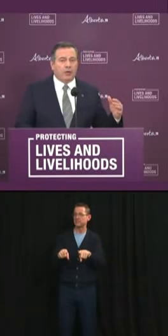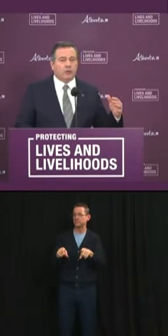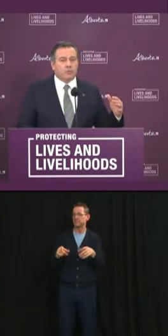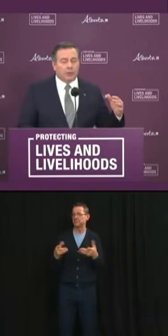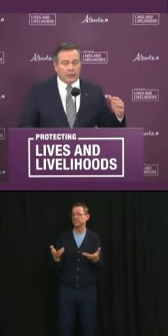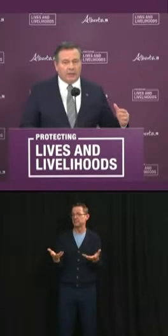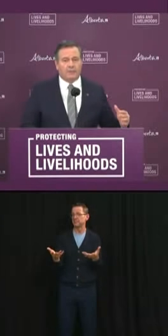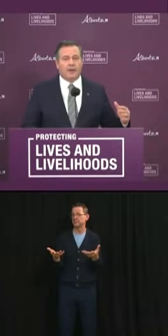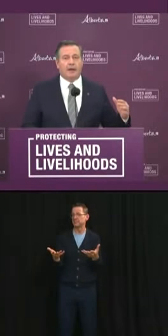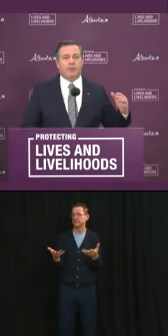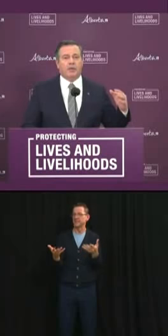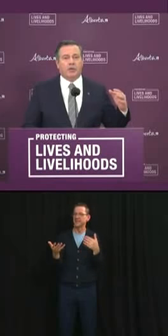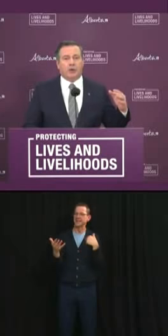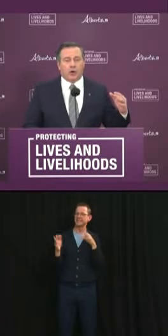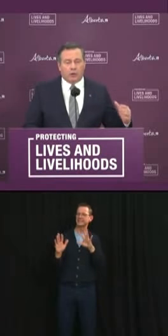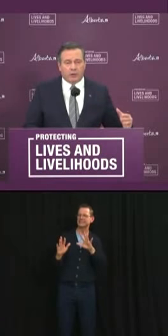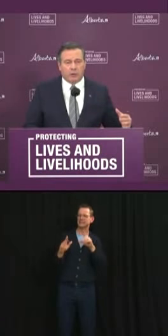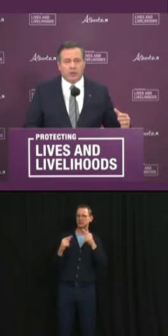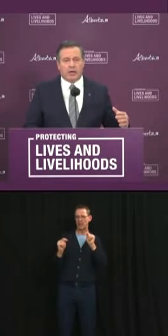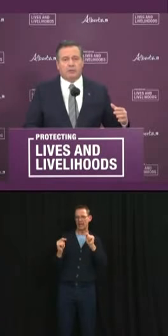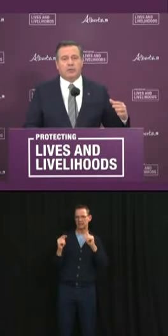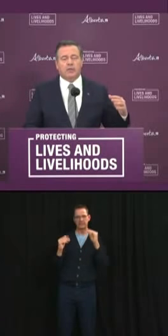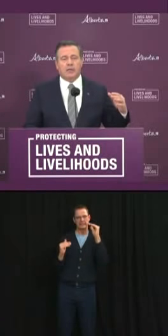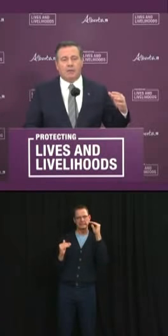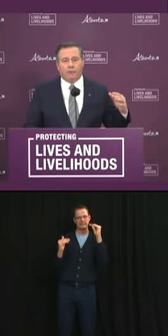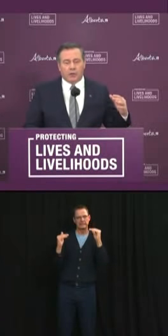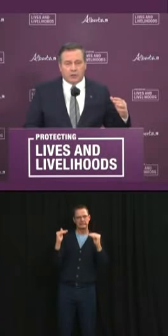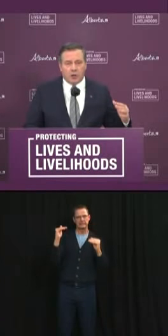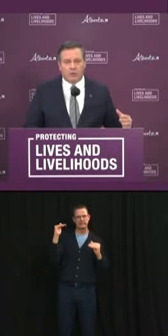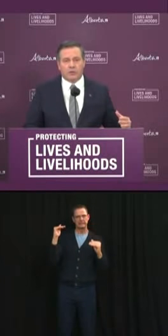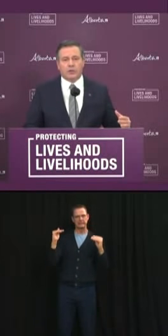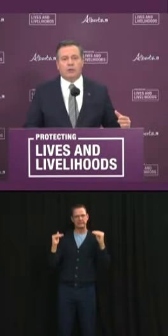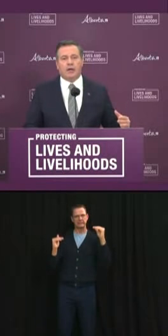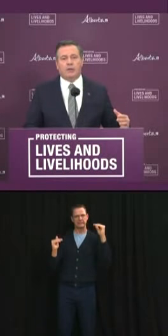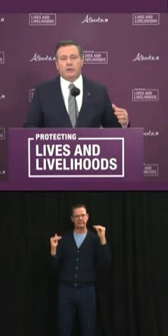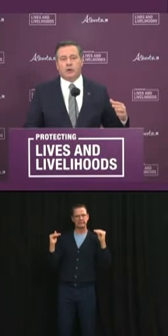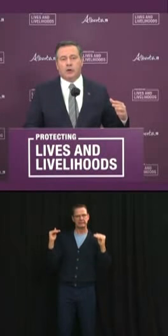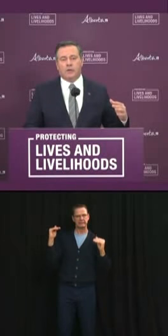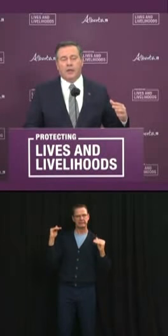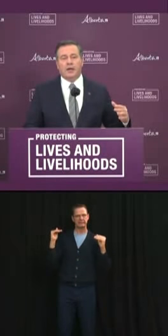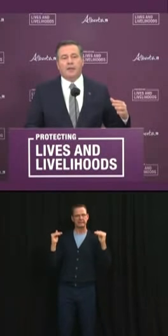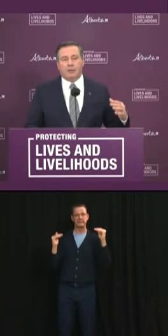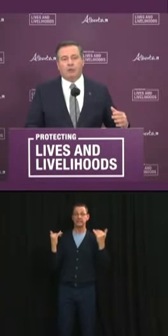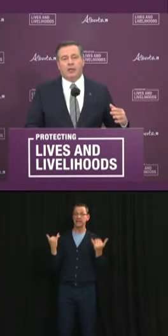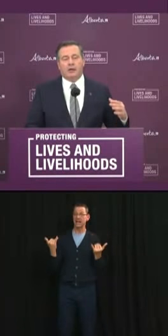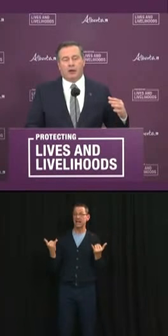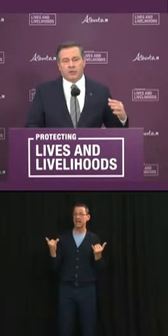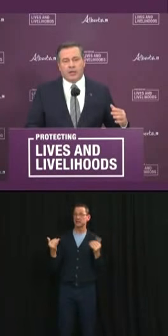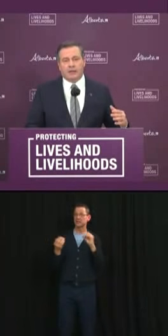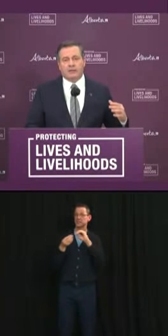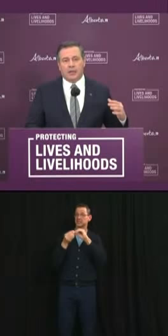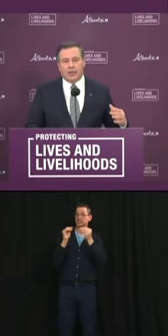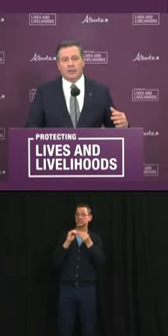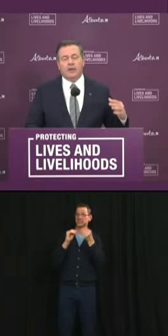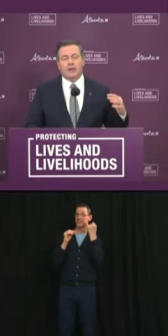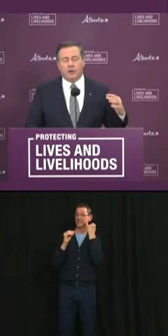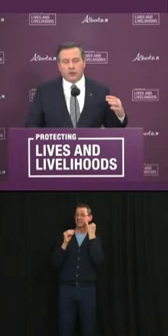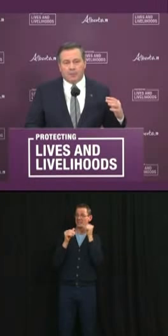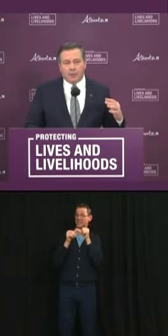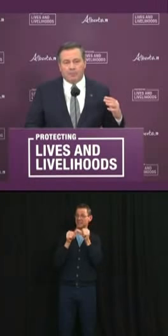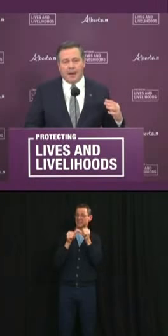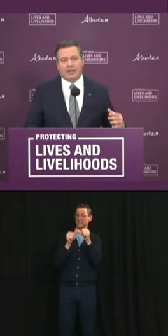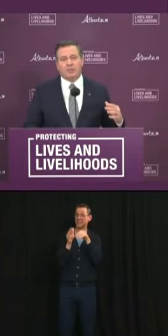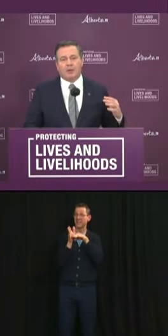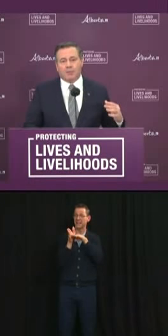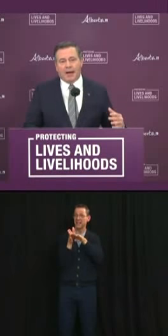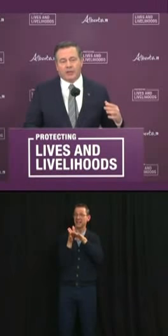But we believe that based on the current trajectory, if we don't slow down this curve, that we are set to hit